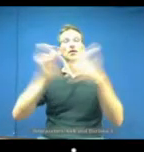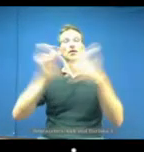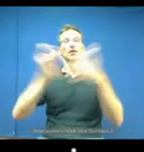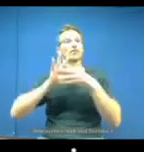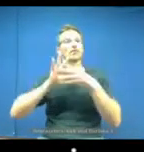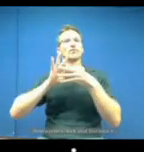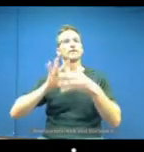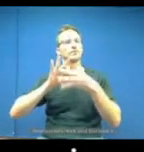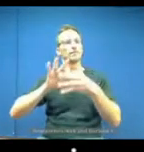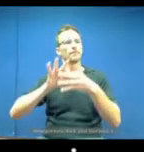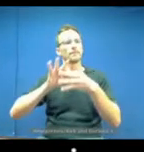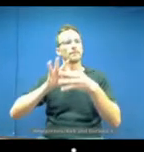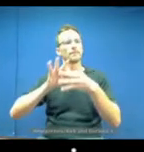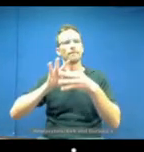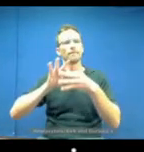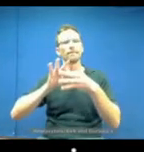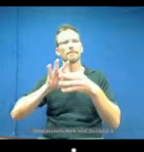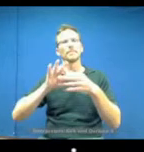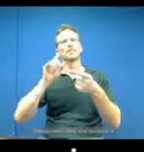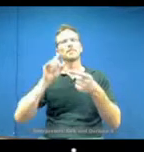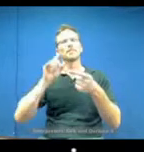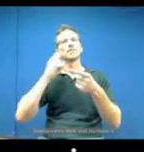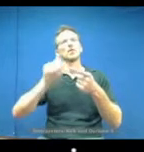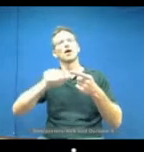Slide 10 on the PowerPoint.